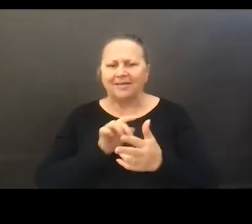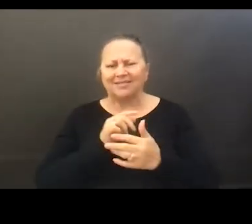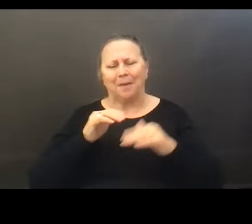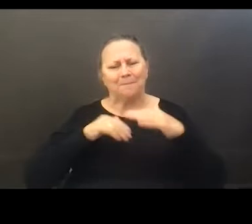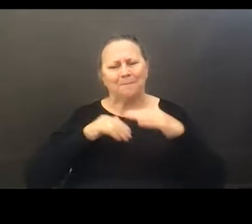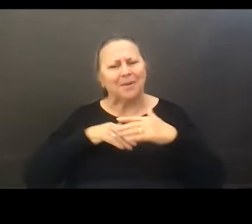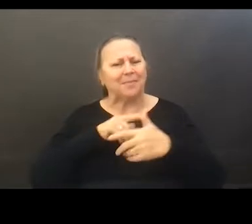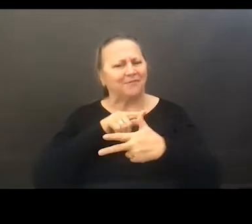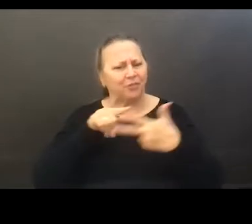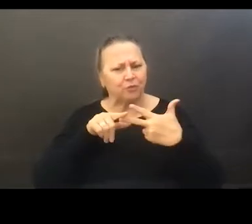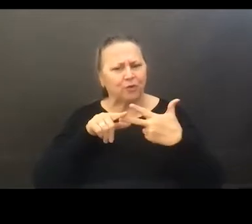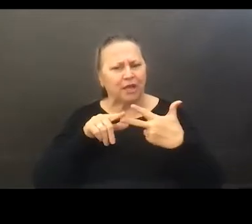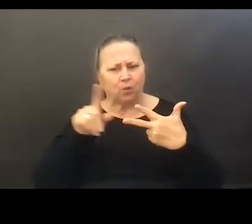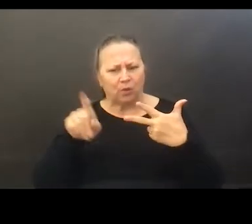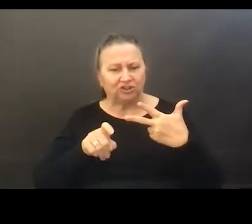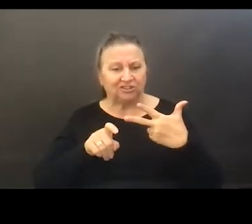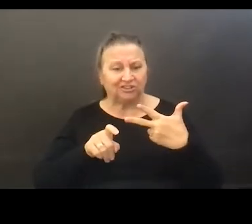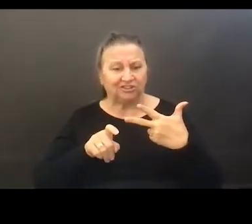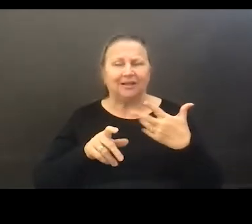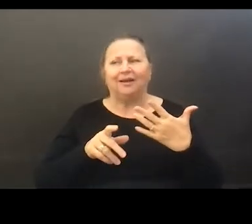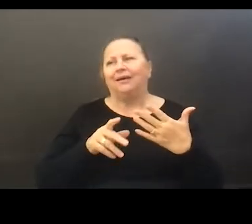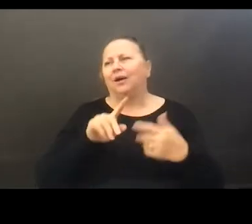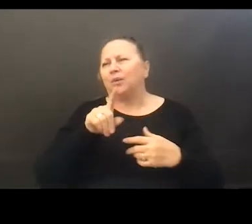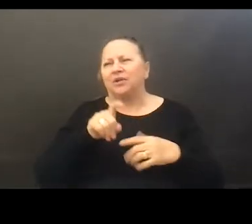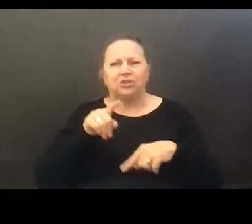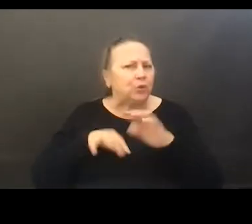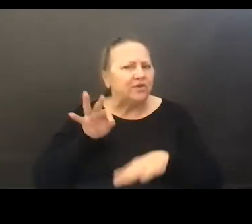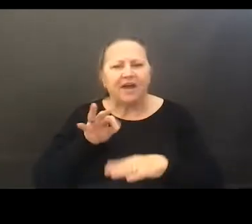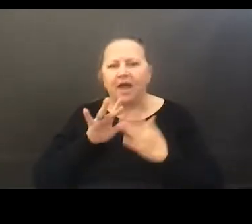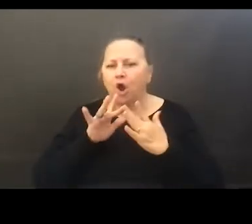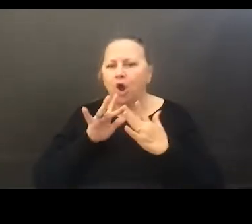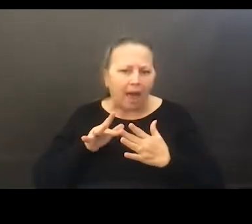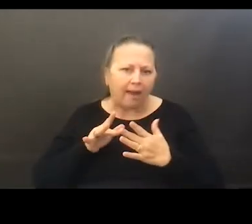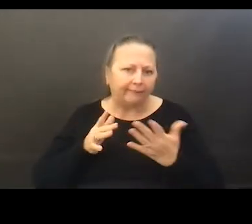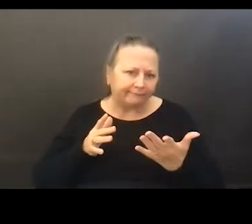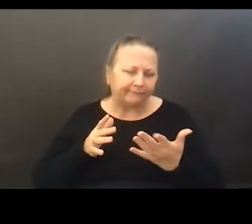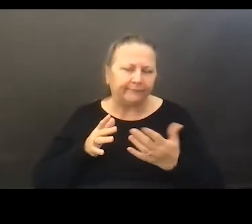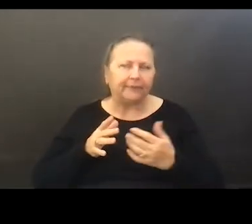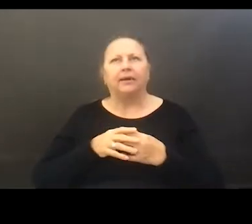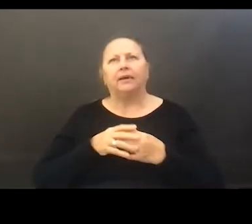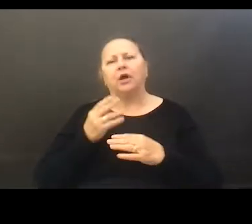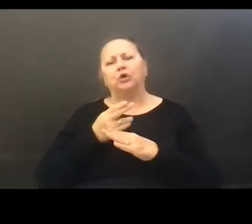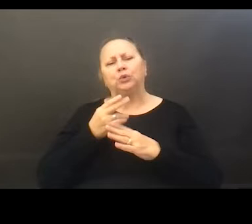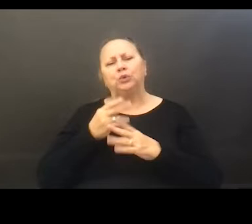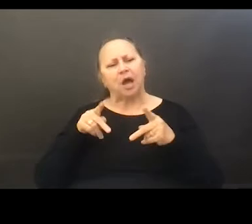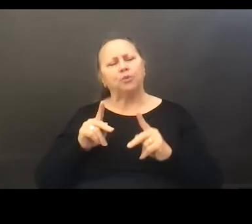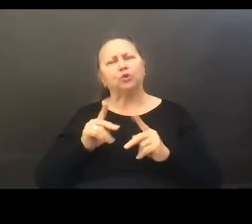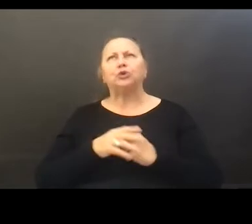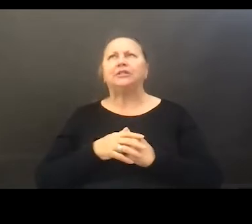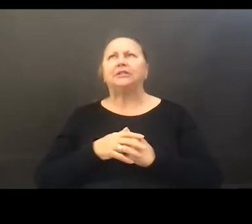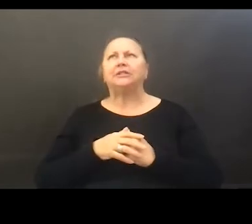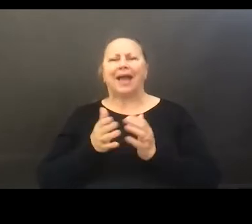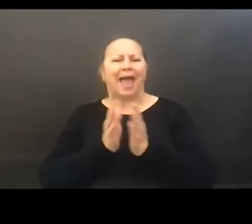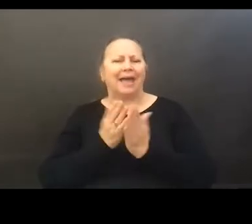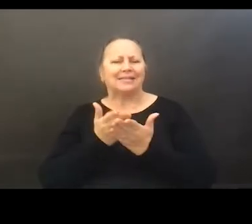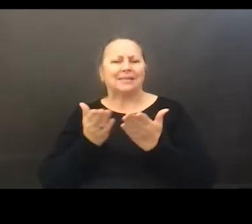discussed. Questions that you couldn't find online, the answers to. Use this opportunity to ask something about